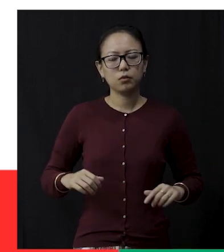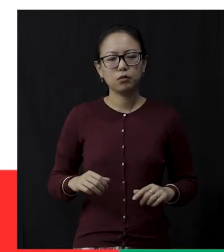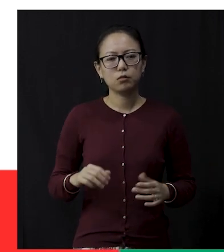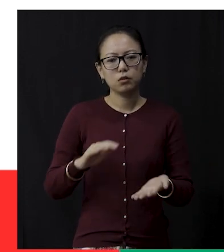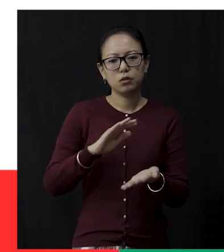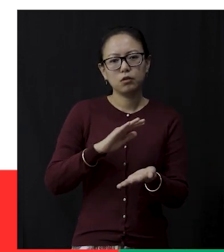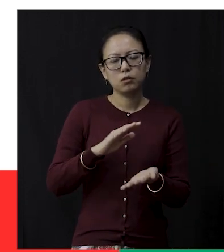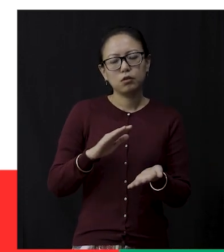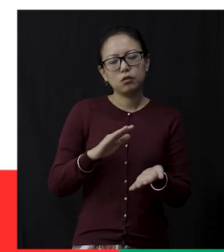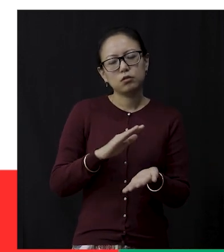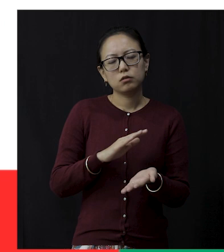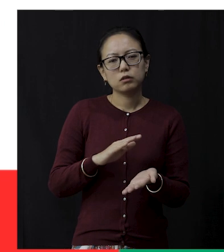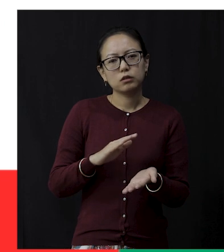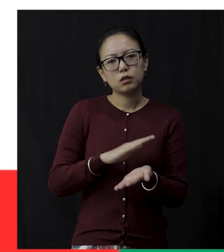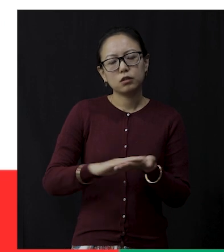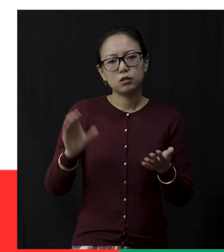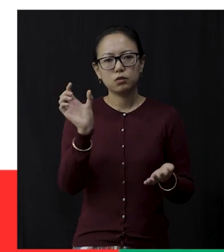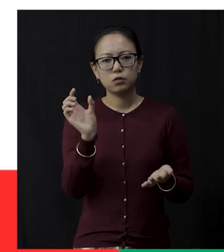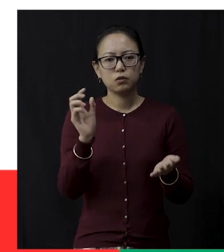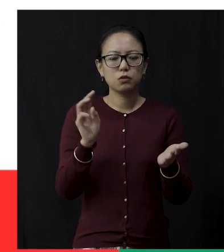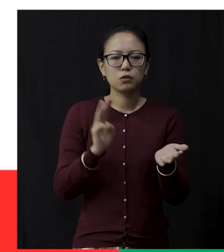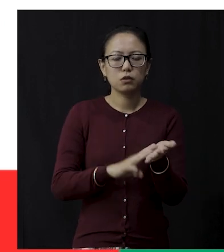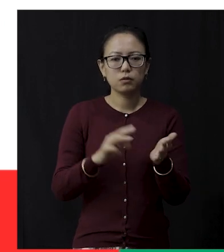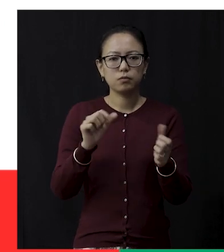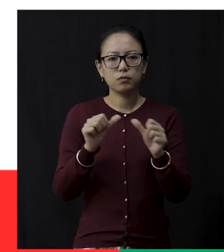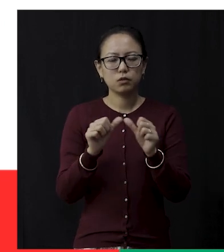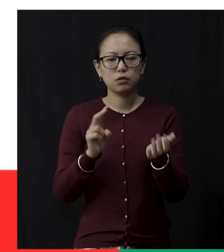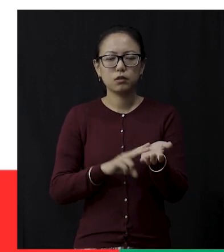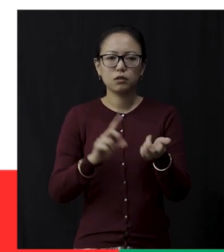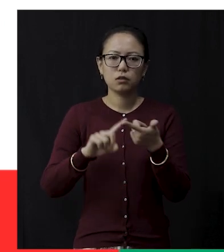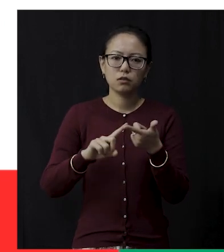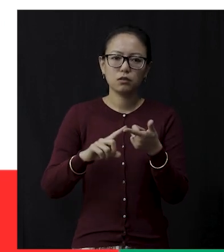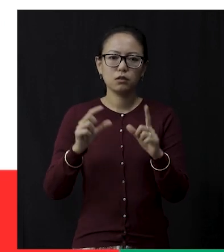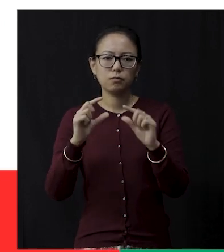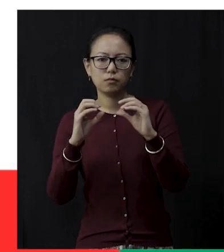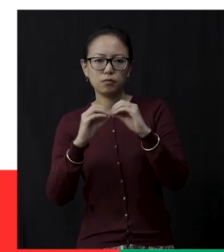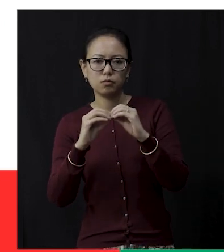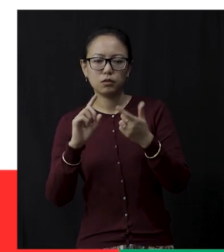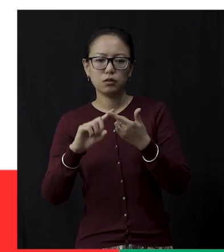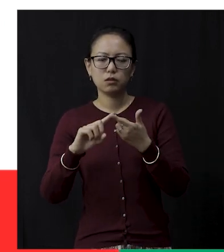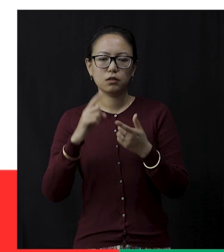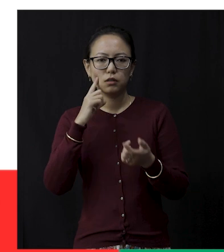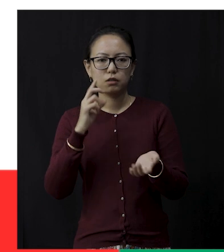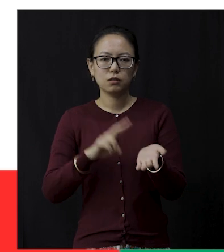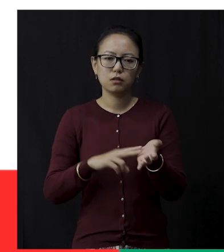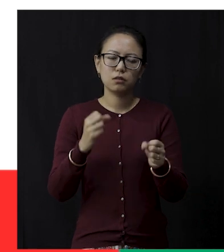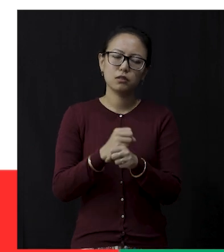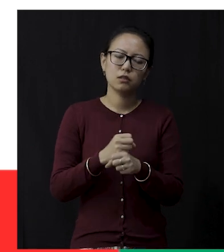they also reproduce. Okay, that means giving birth to their young